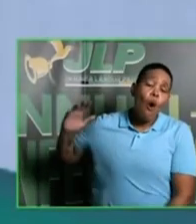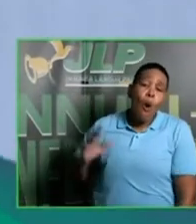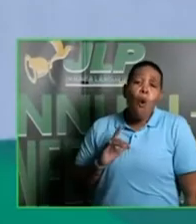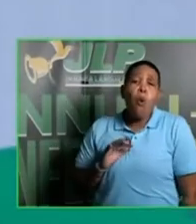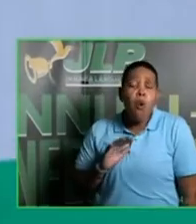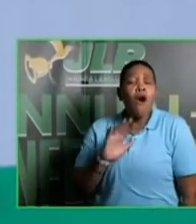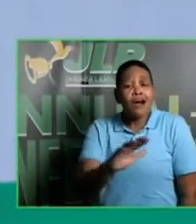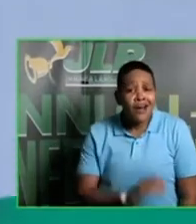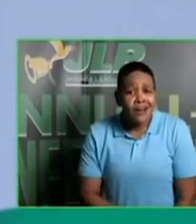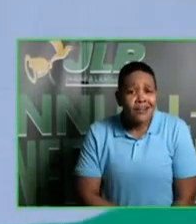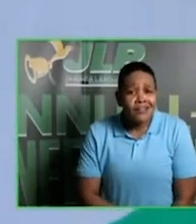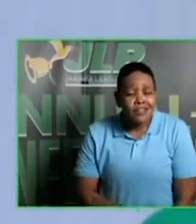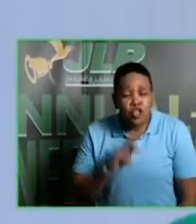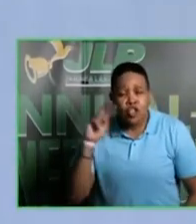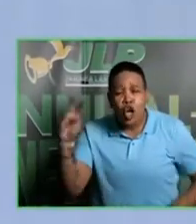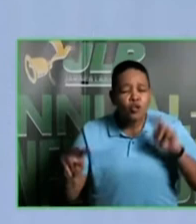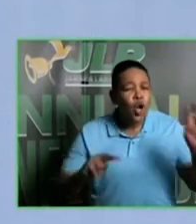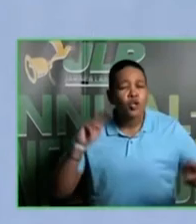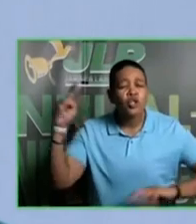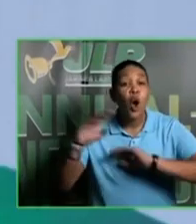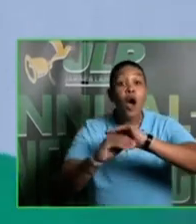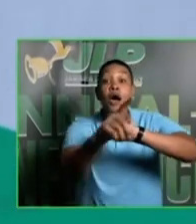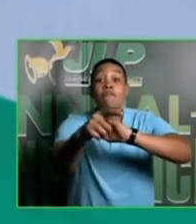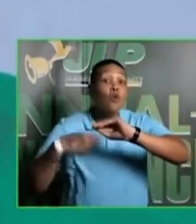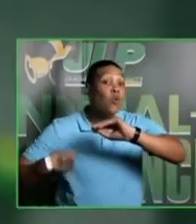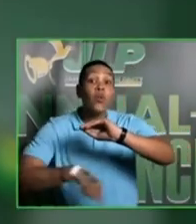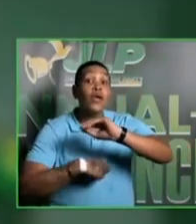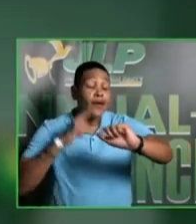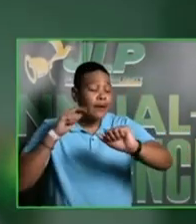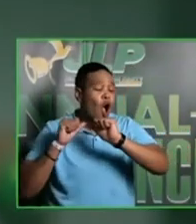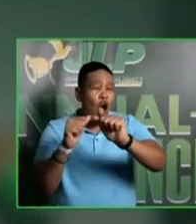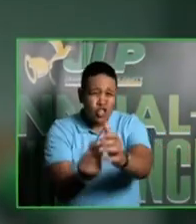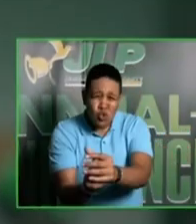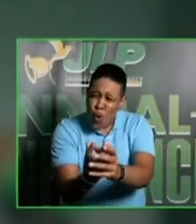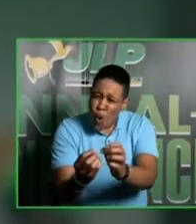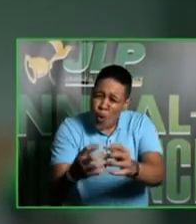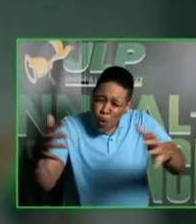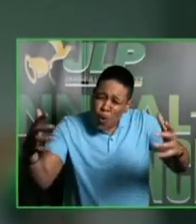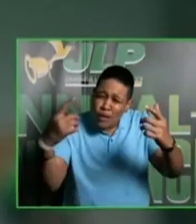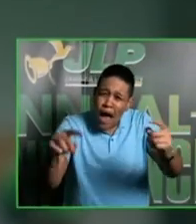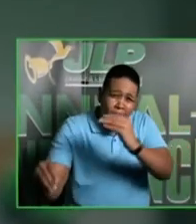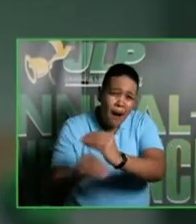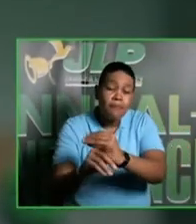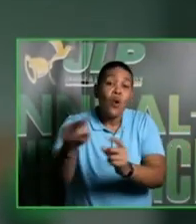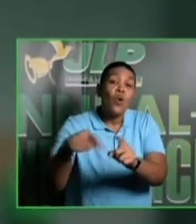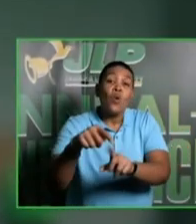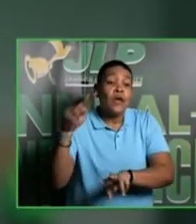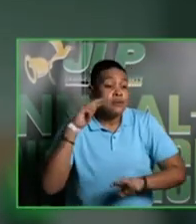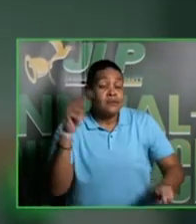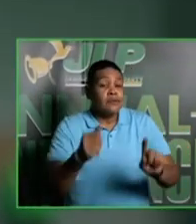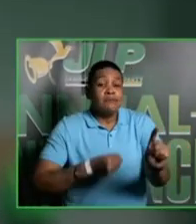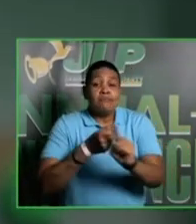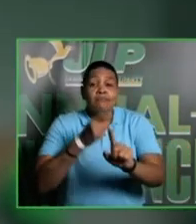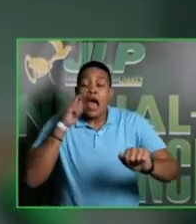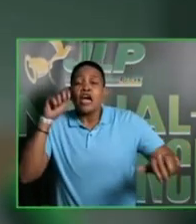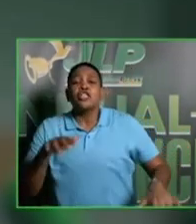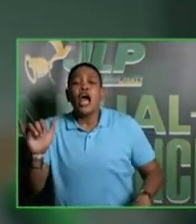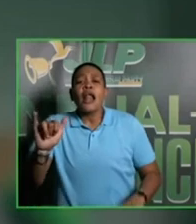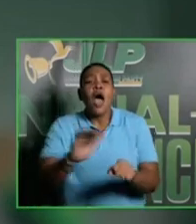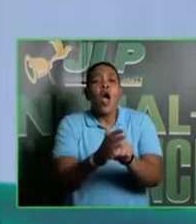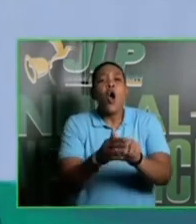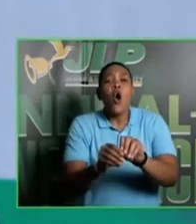Shout, shout, shout, shout, shout. We have had consistent growth. And when we have been hit by shocks such as